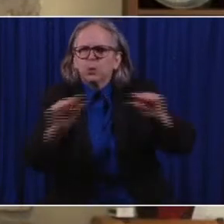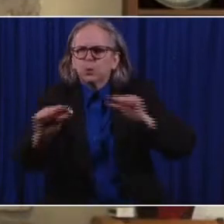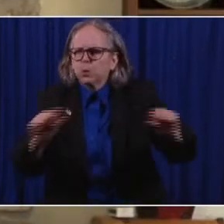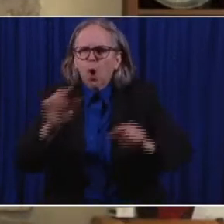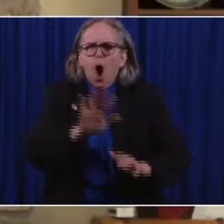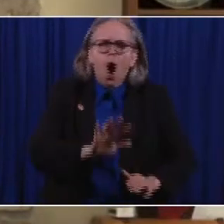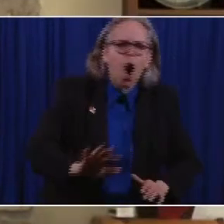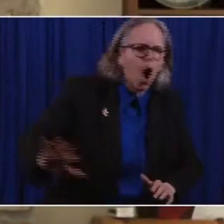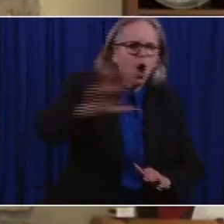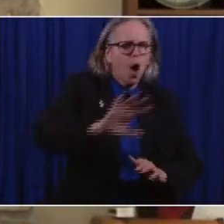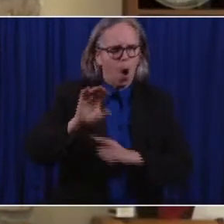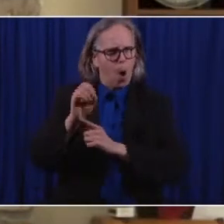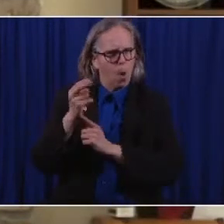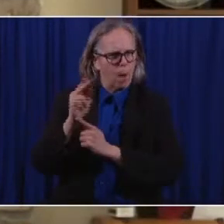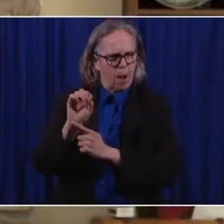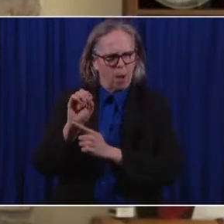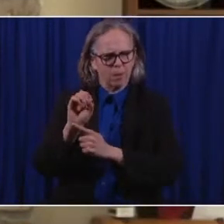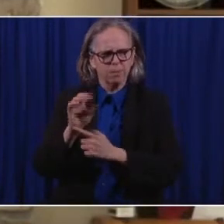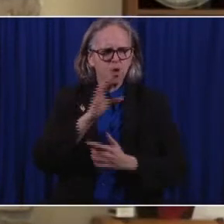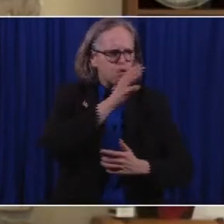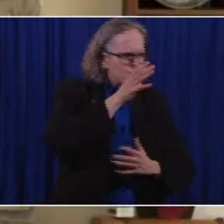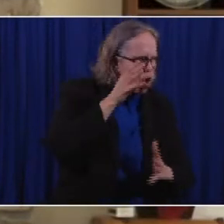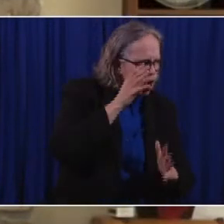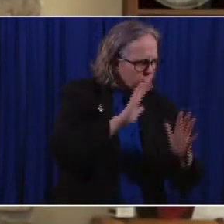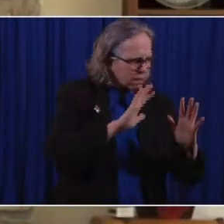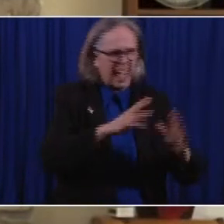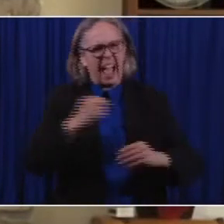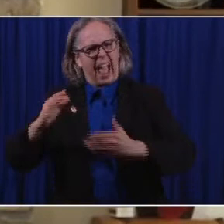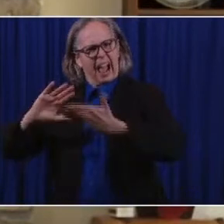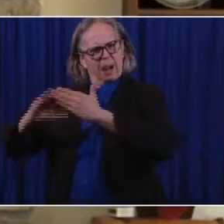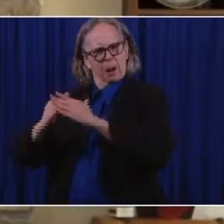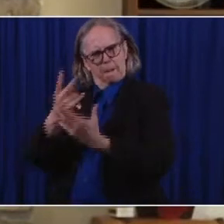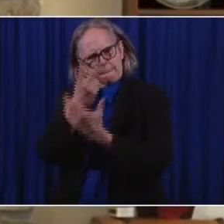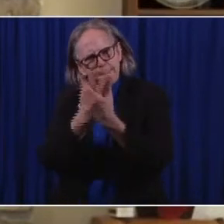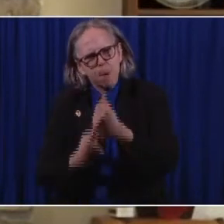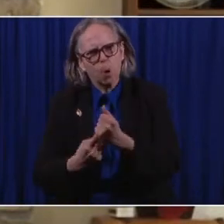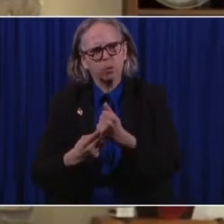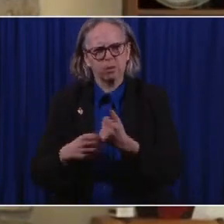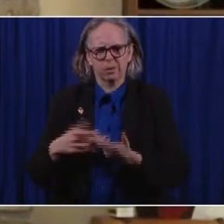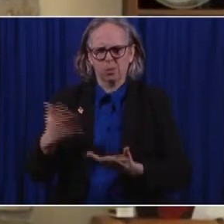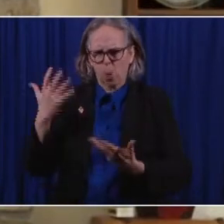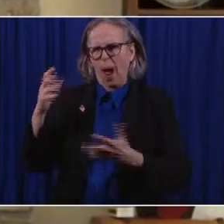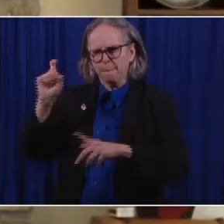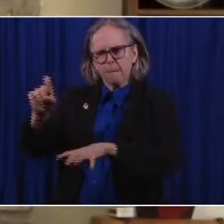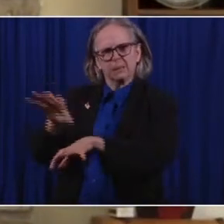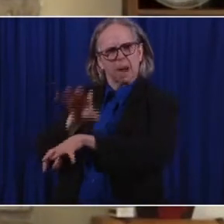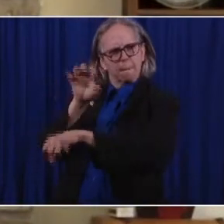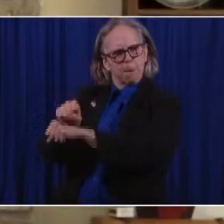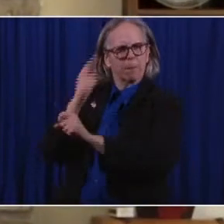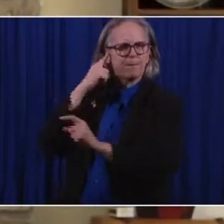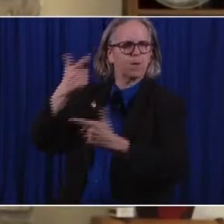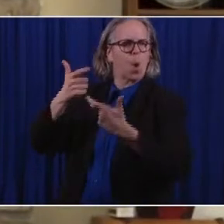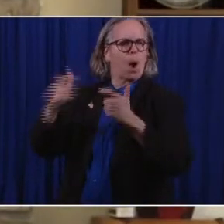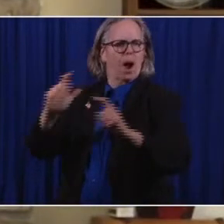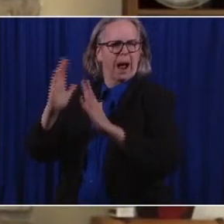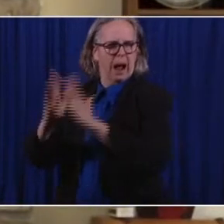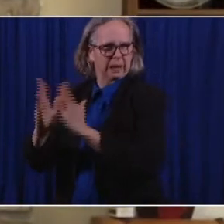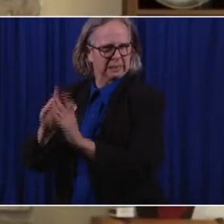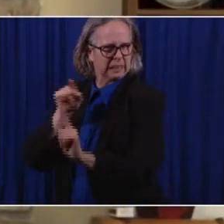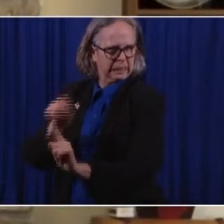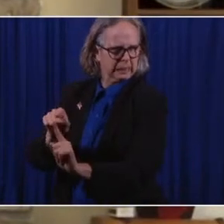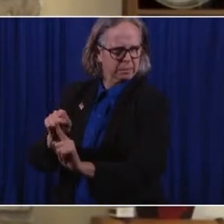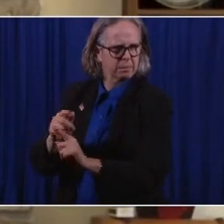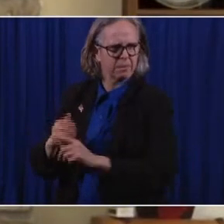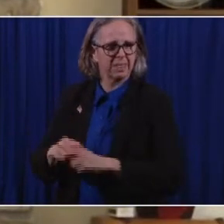call and schedule an appointment. Once they make that connect, however, and get the appointment, it should go a